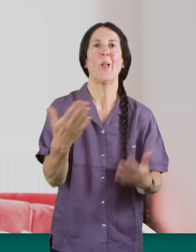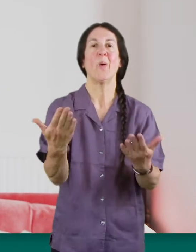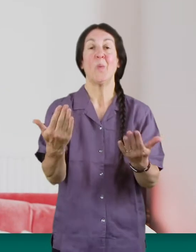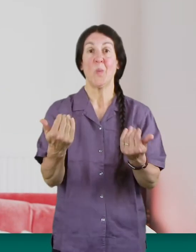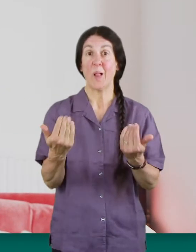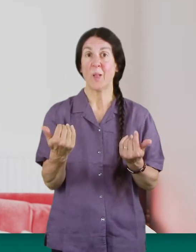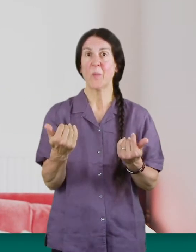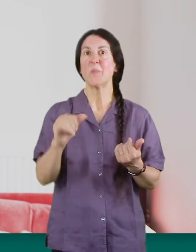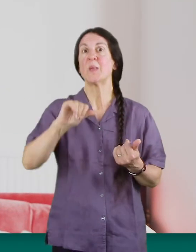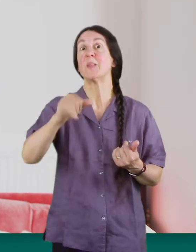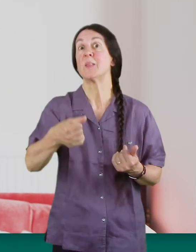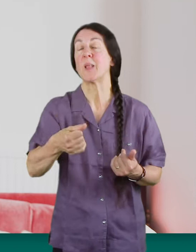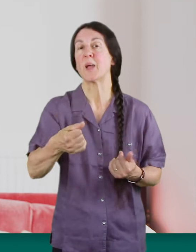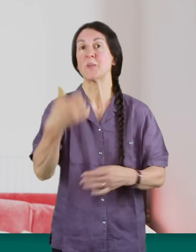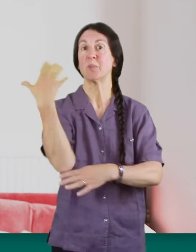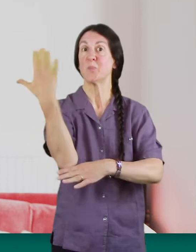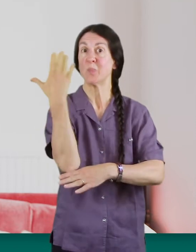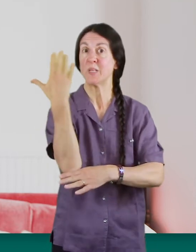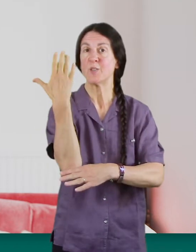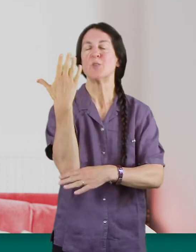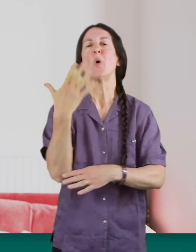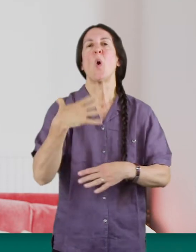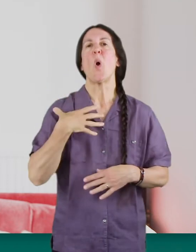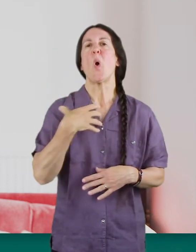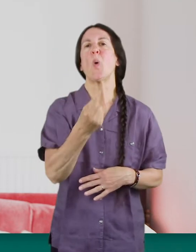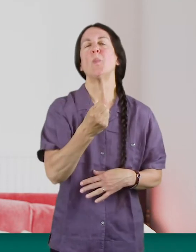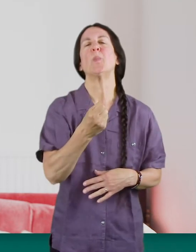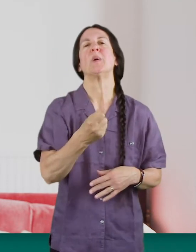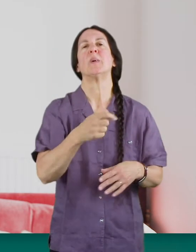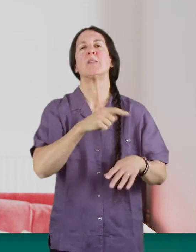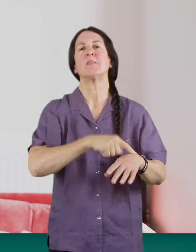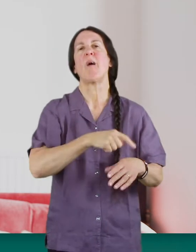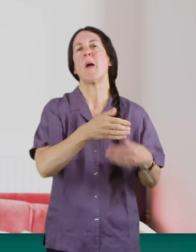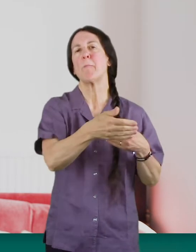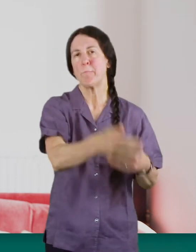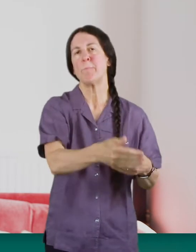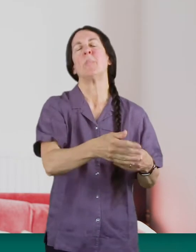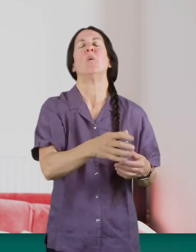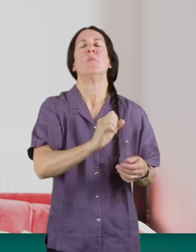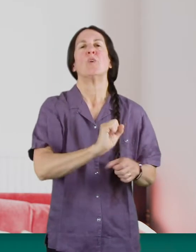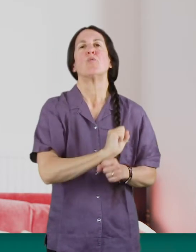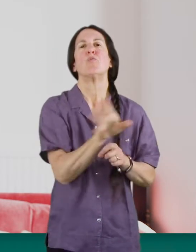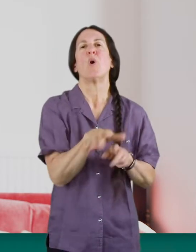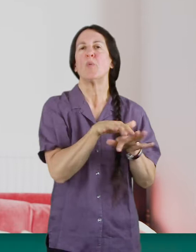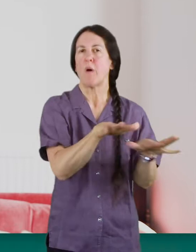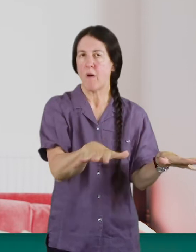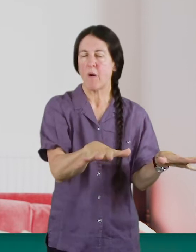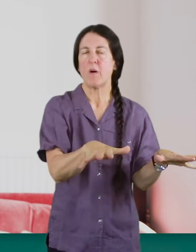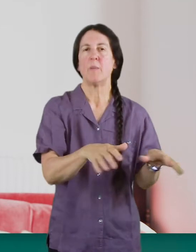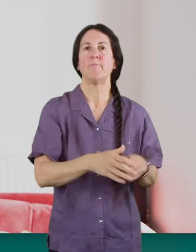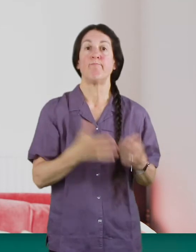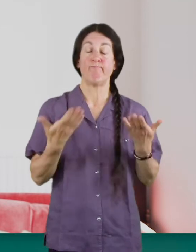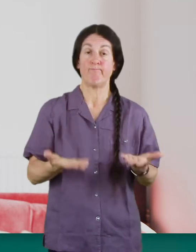welcome to another episode of Hope in the Time of Corona. Today is Sunday, and so we are continuing our series